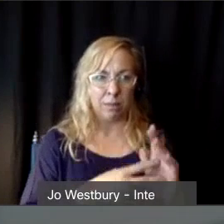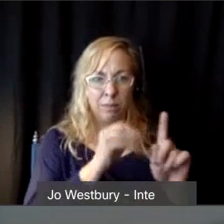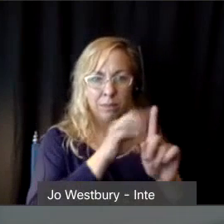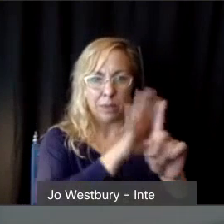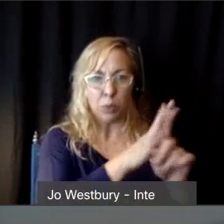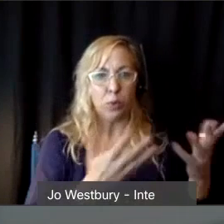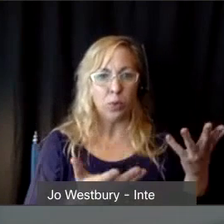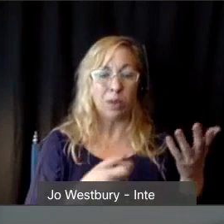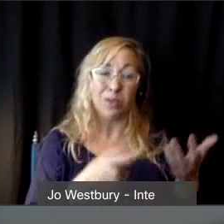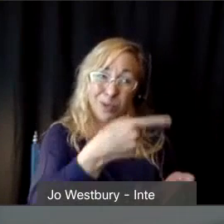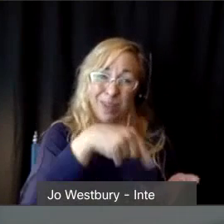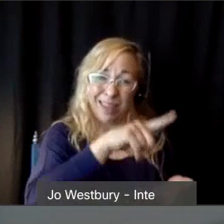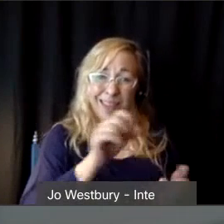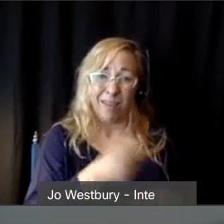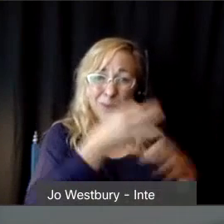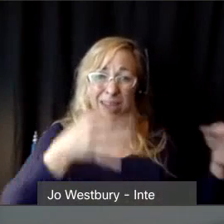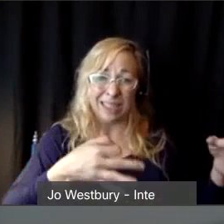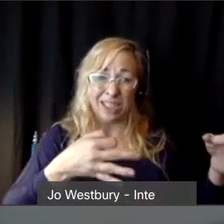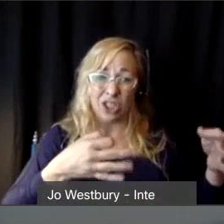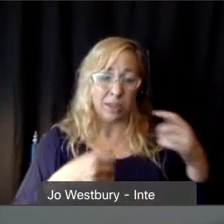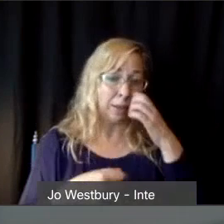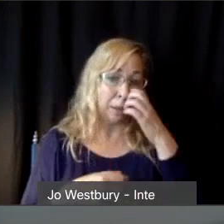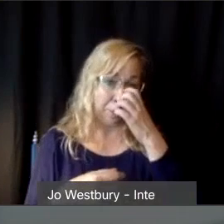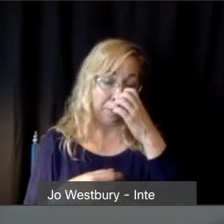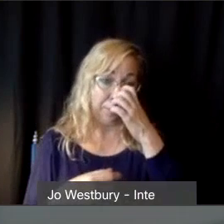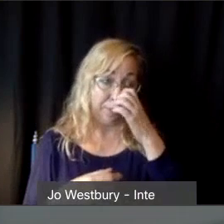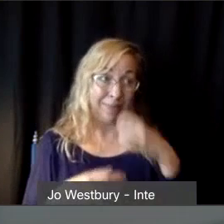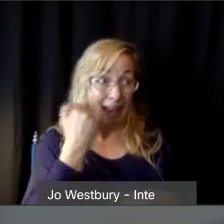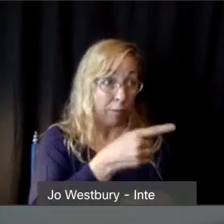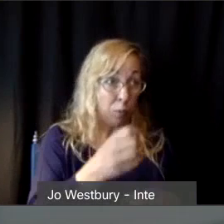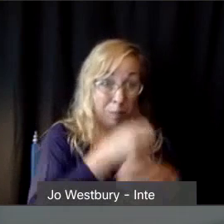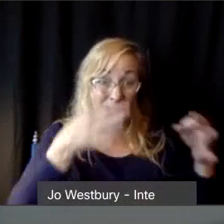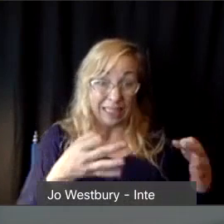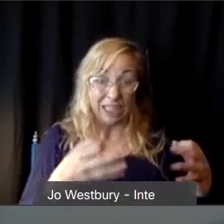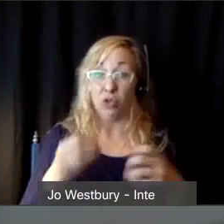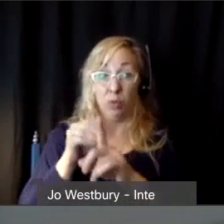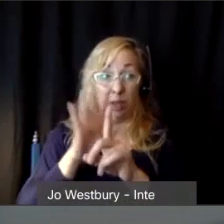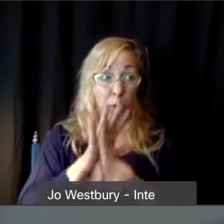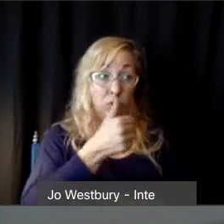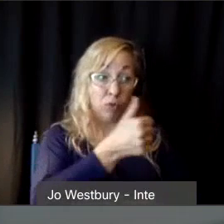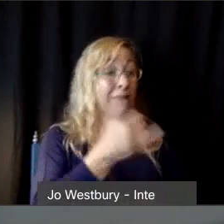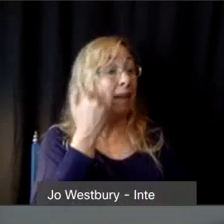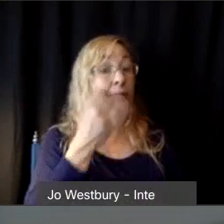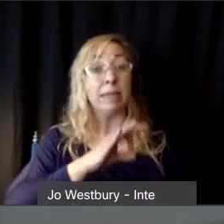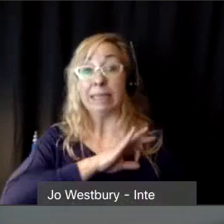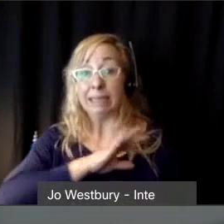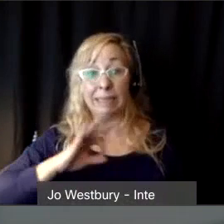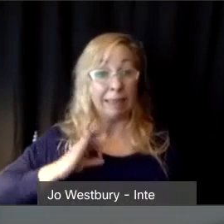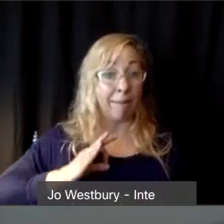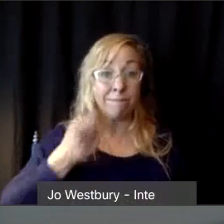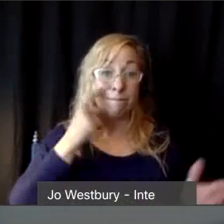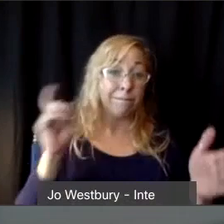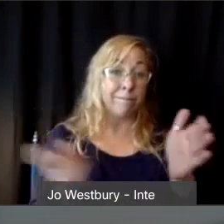just having discussions about what will the implications for that person be. A staff person who sees someone